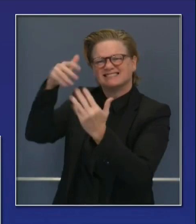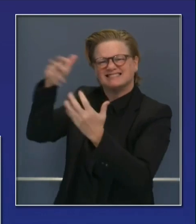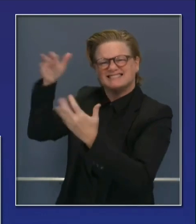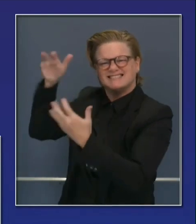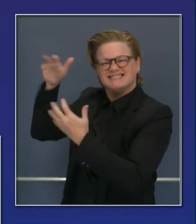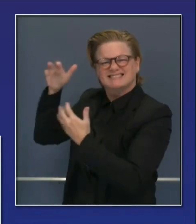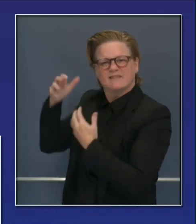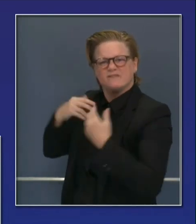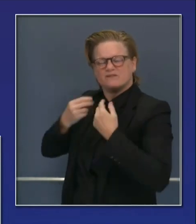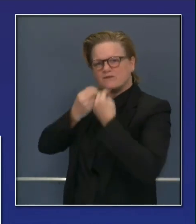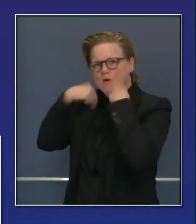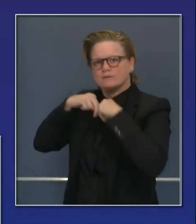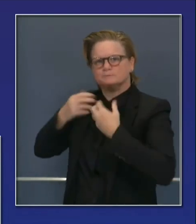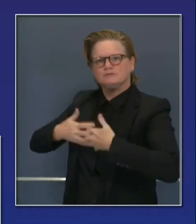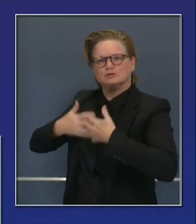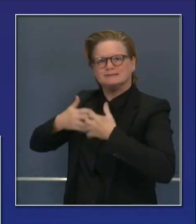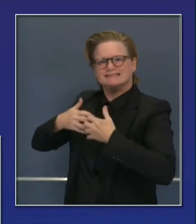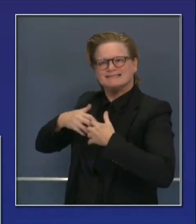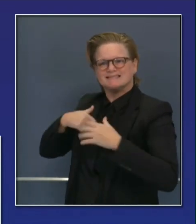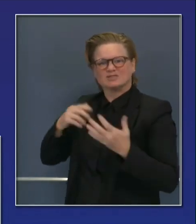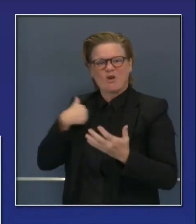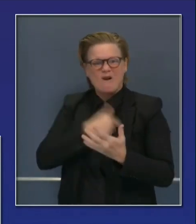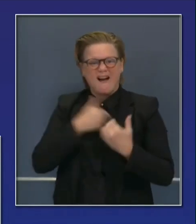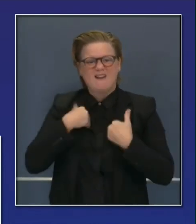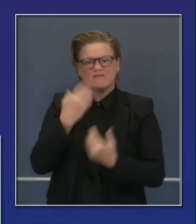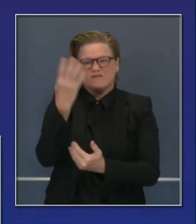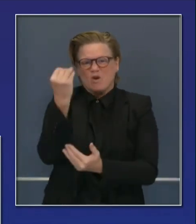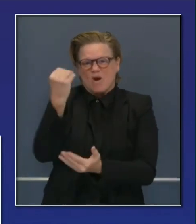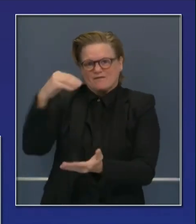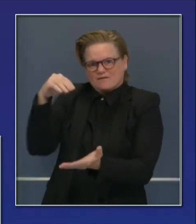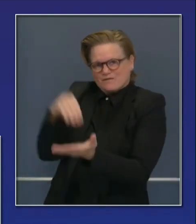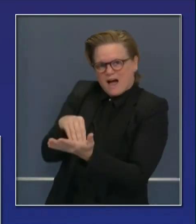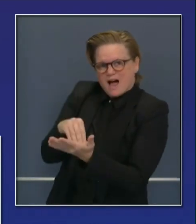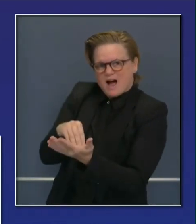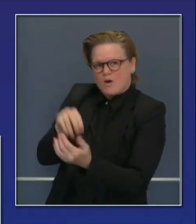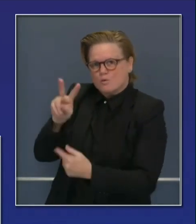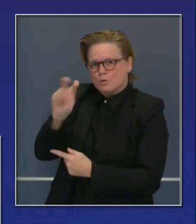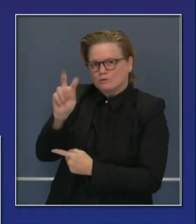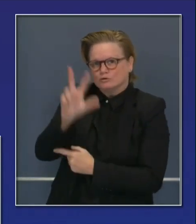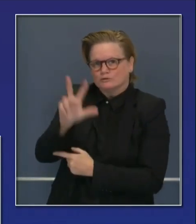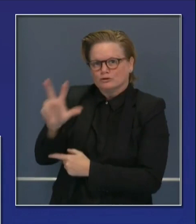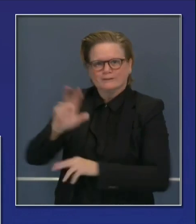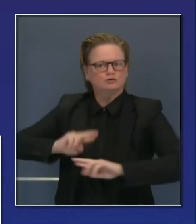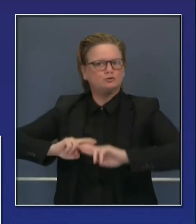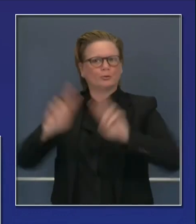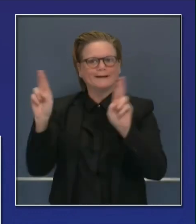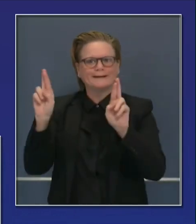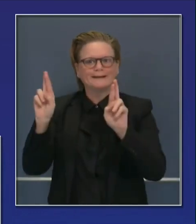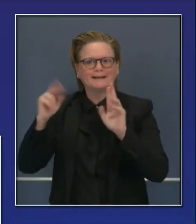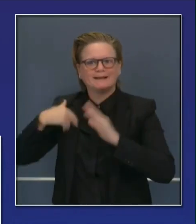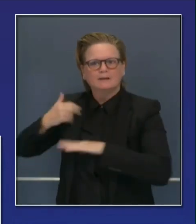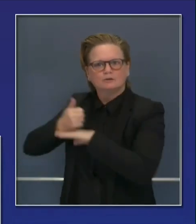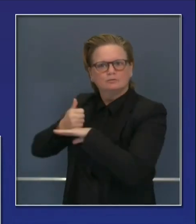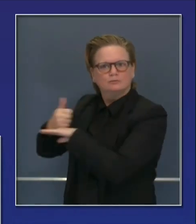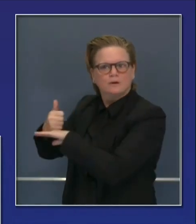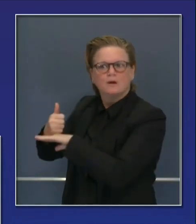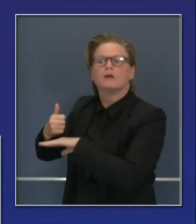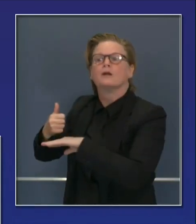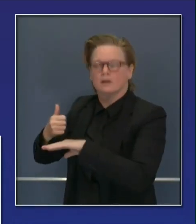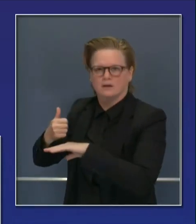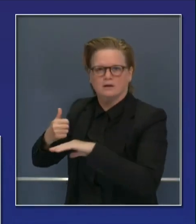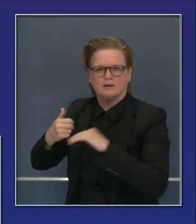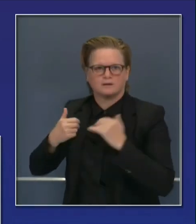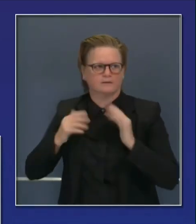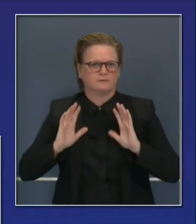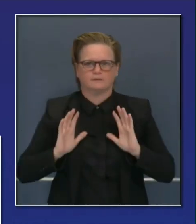over 14,000 ventilators that are now in our state inventory. So that gives you a sense. We've never